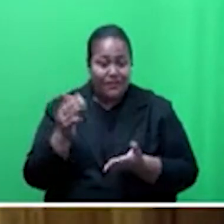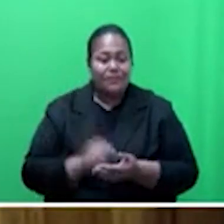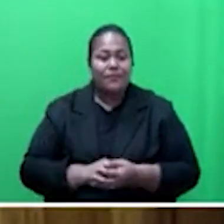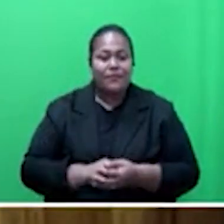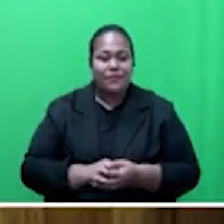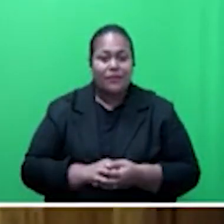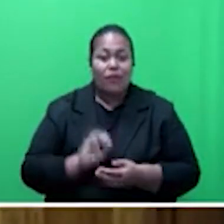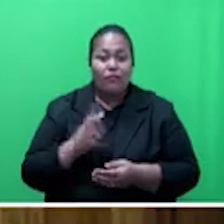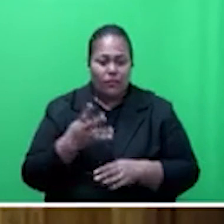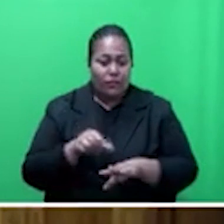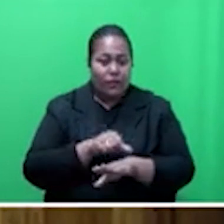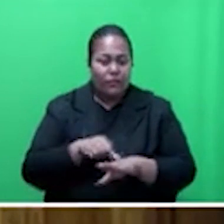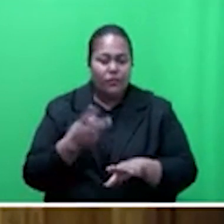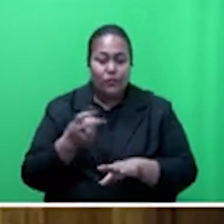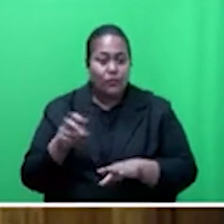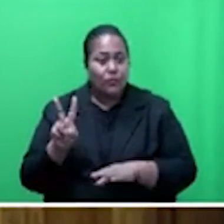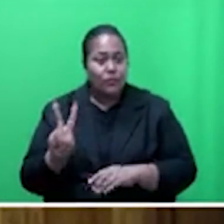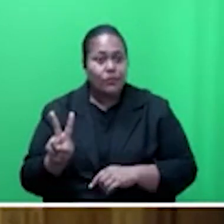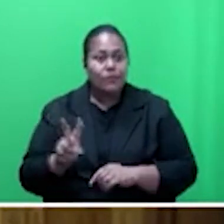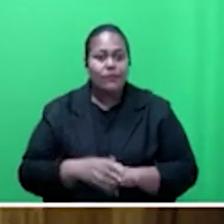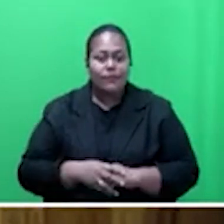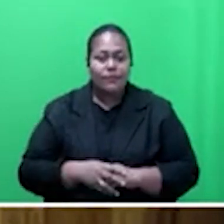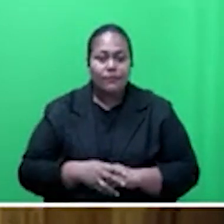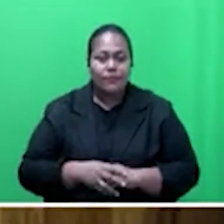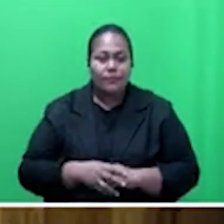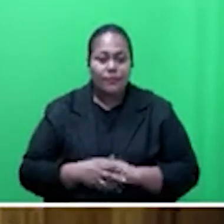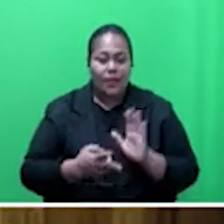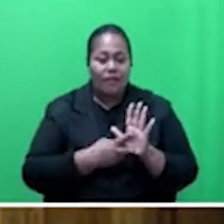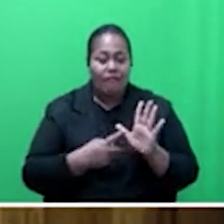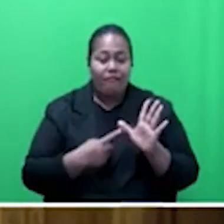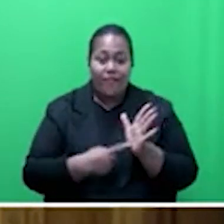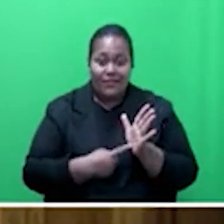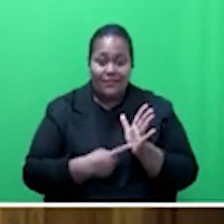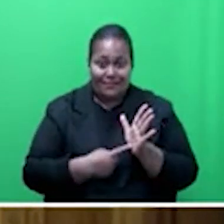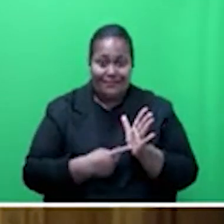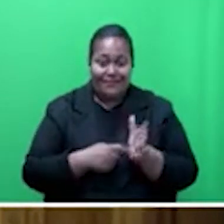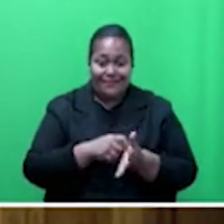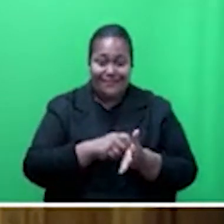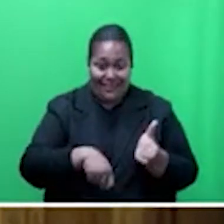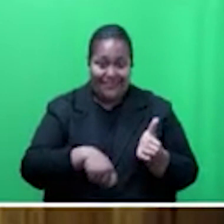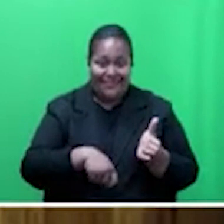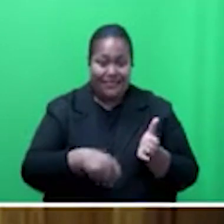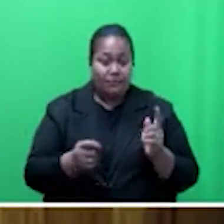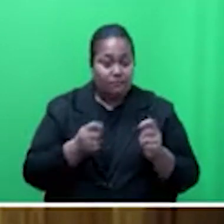2022, that the value-added tax amendment number 2,